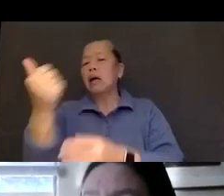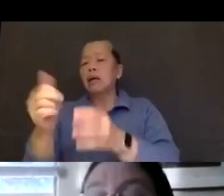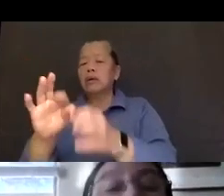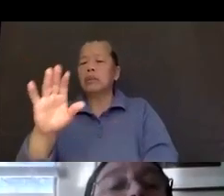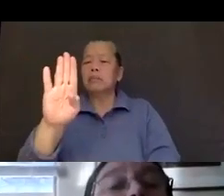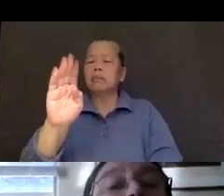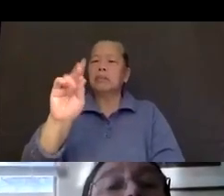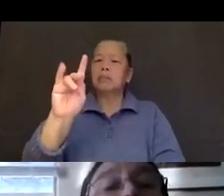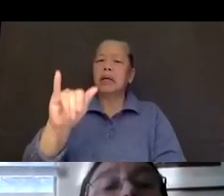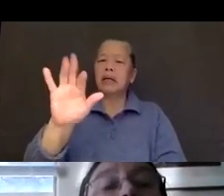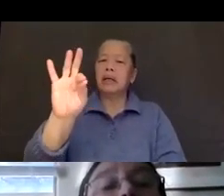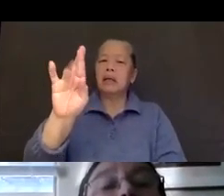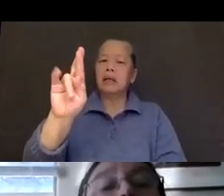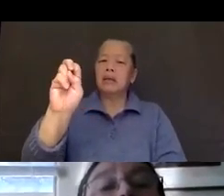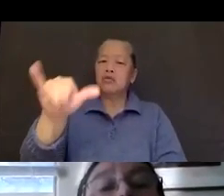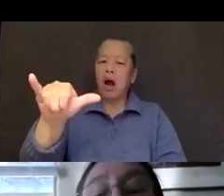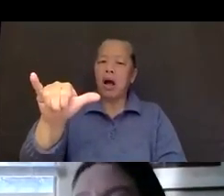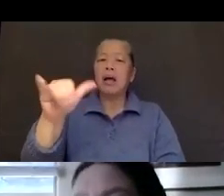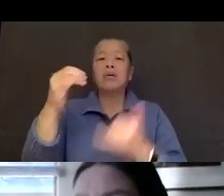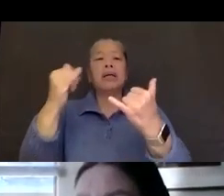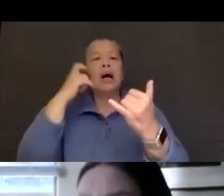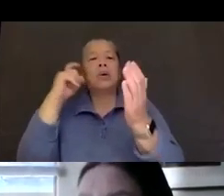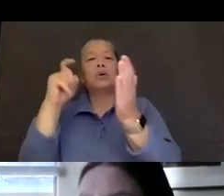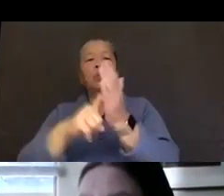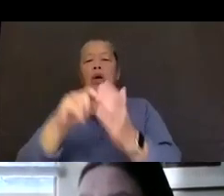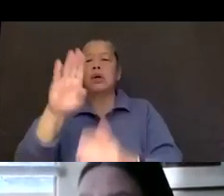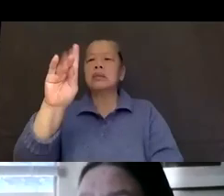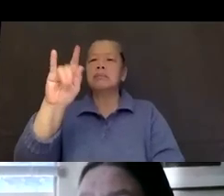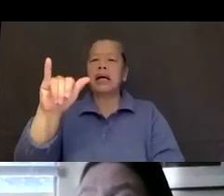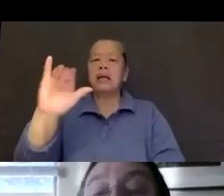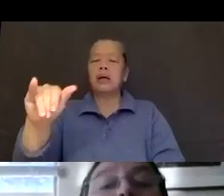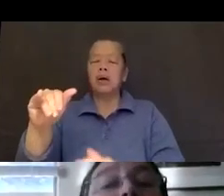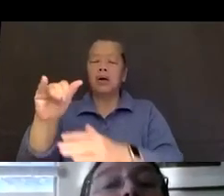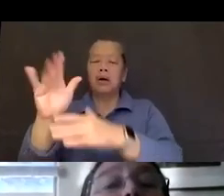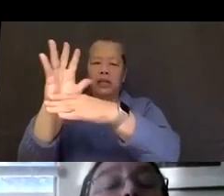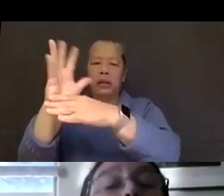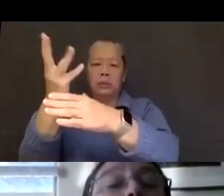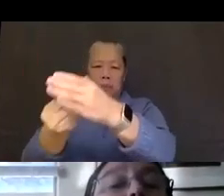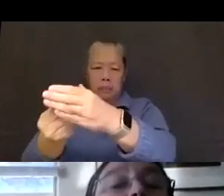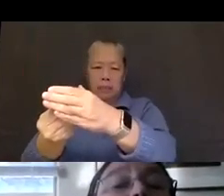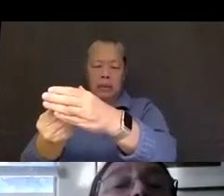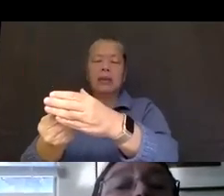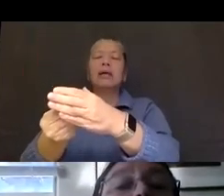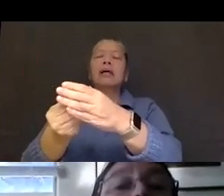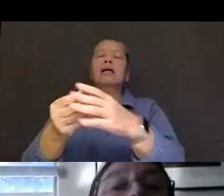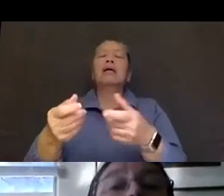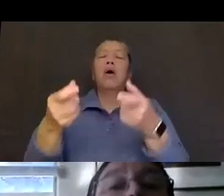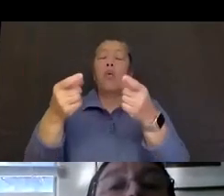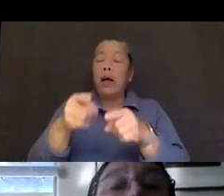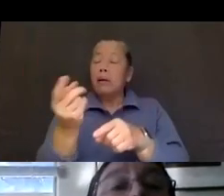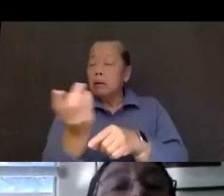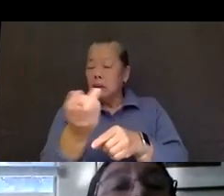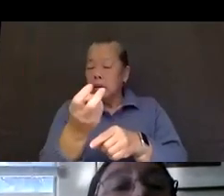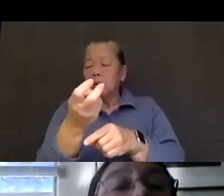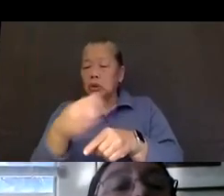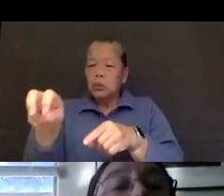Her video is turned off at the moment. But if you need ASL interpretation, please make sure to